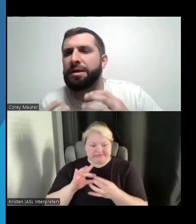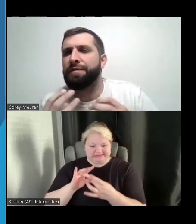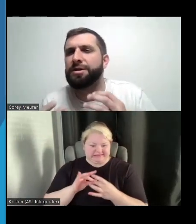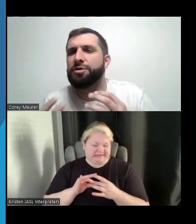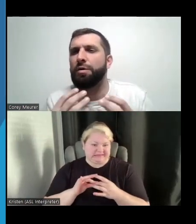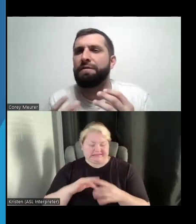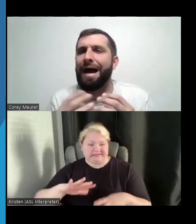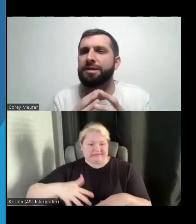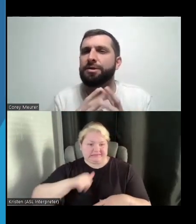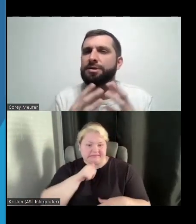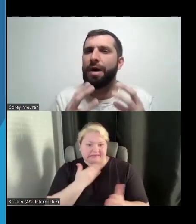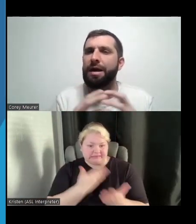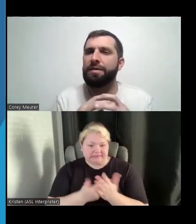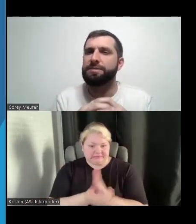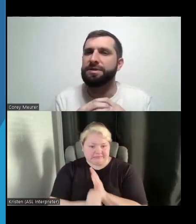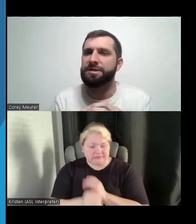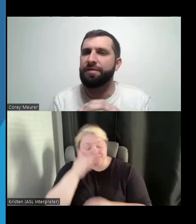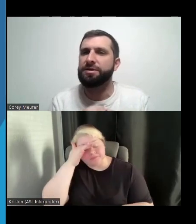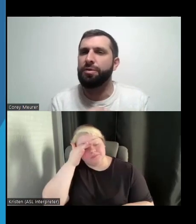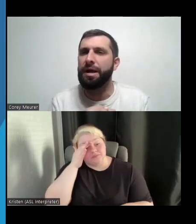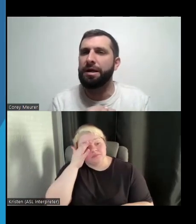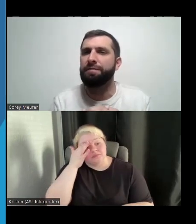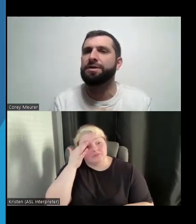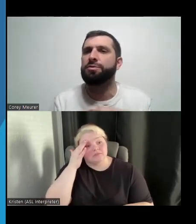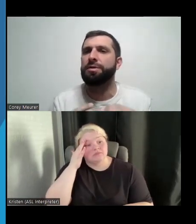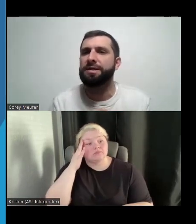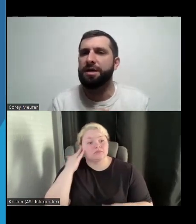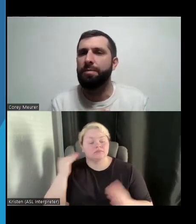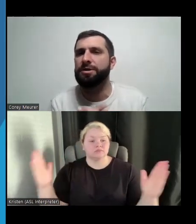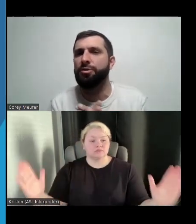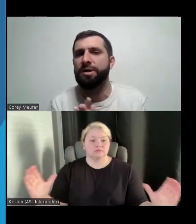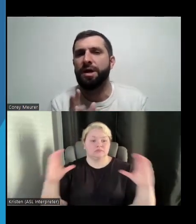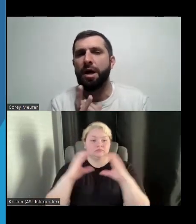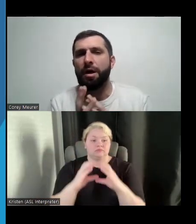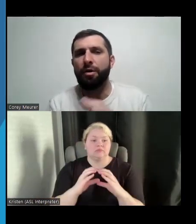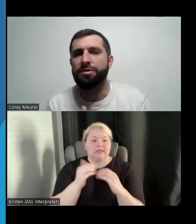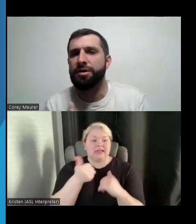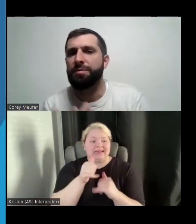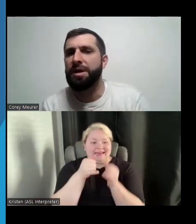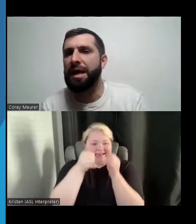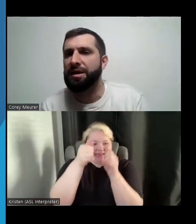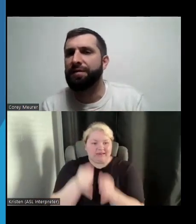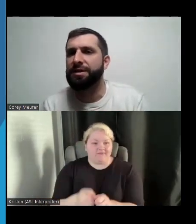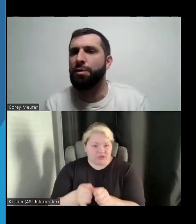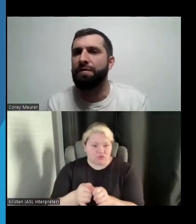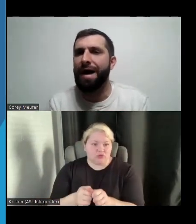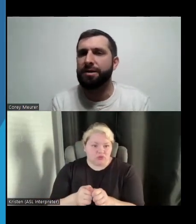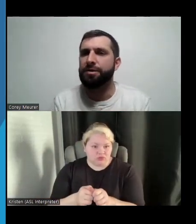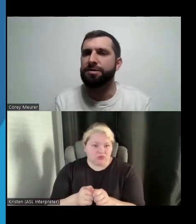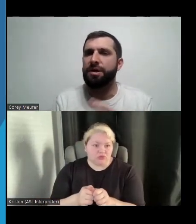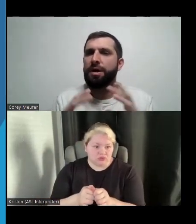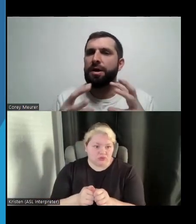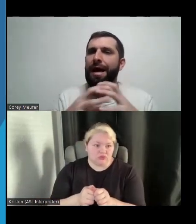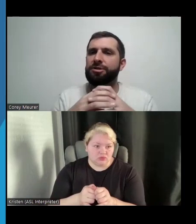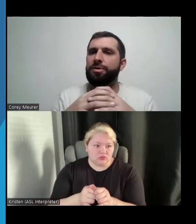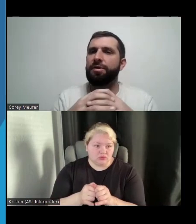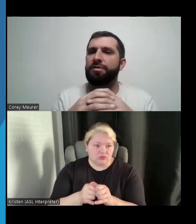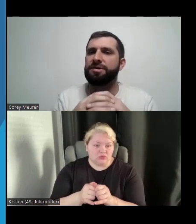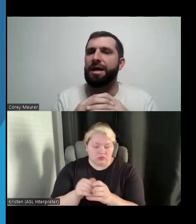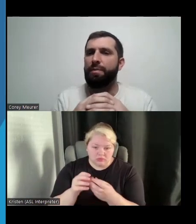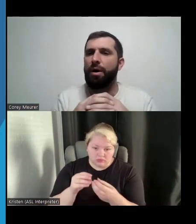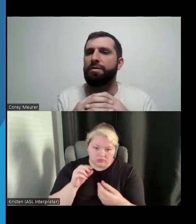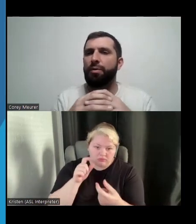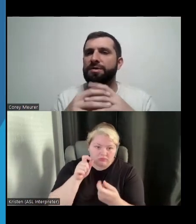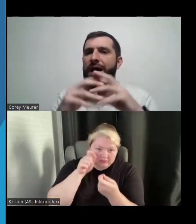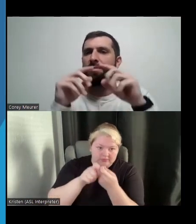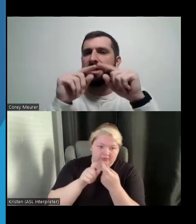of individual factor. So anything specific to an individual that's coming to us, those are going to be individual factors. Naturally, they're